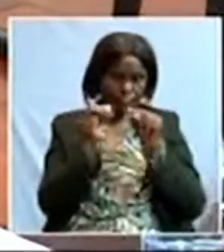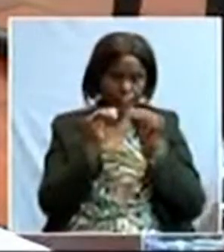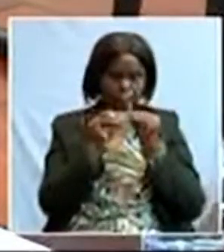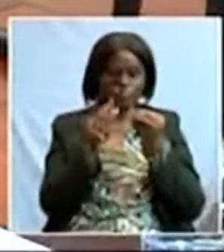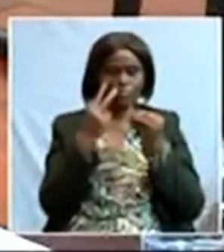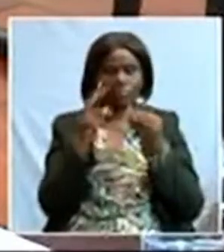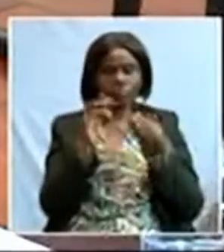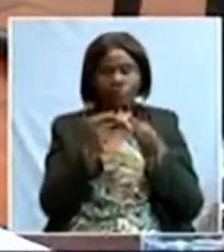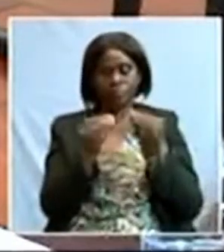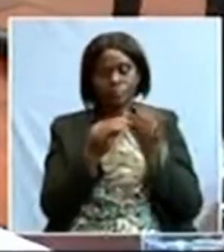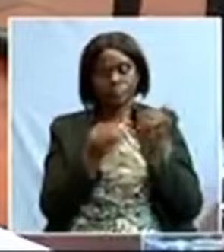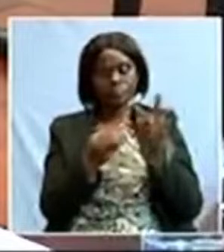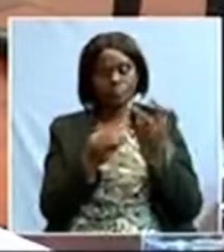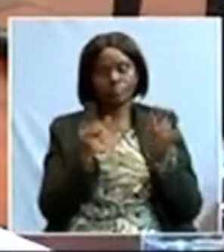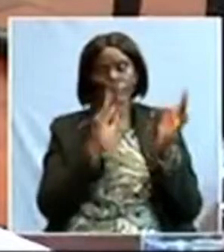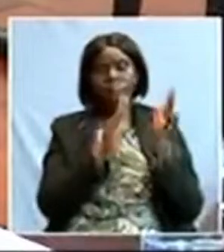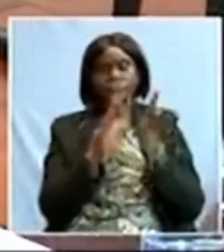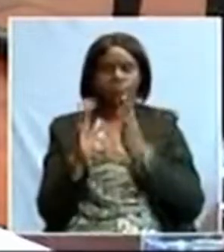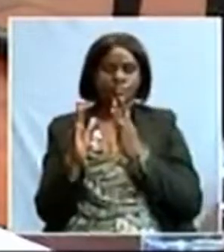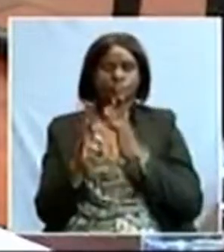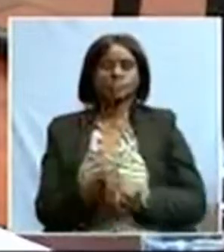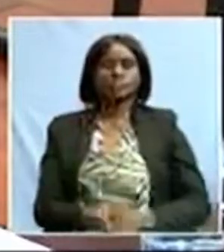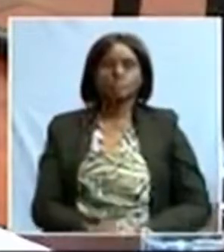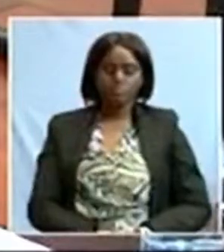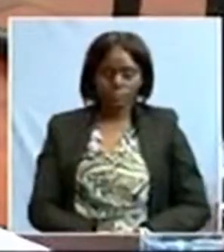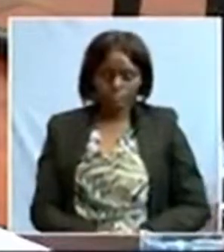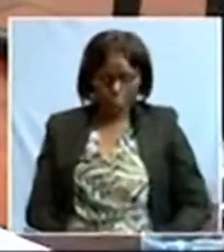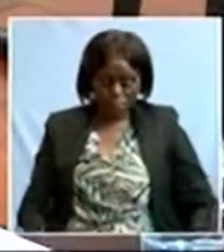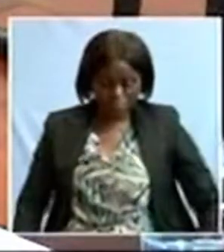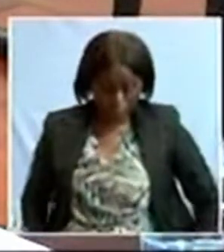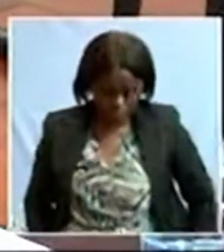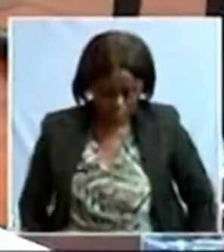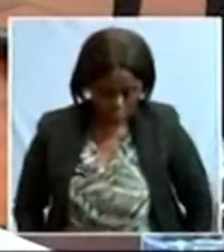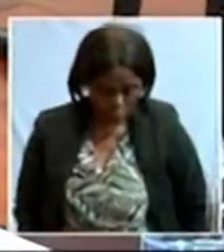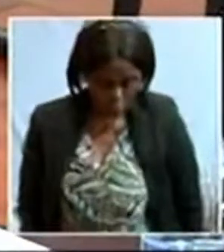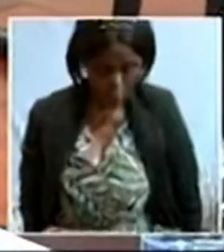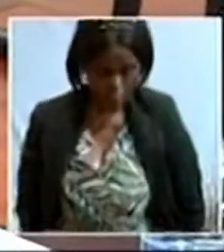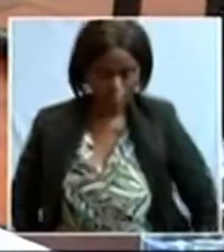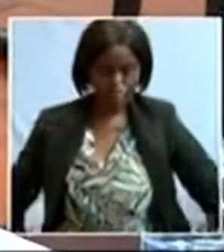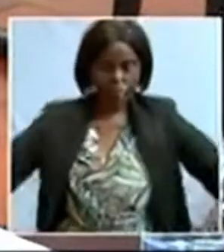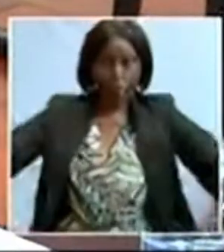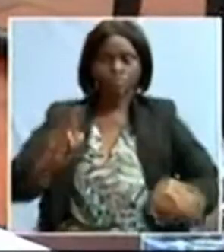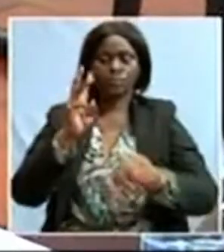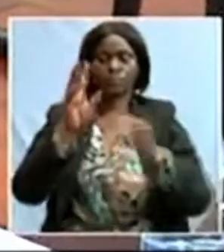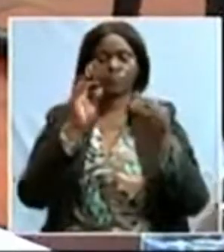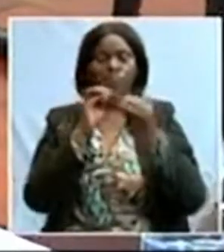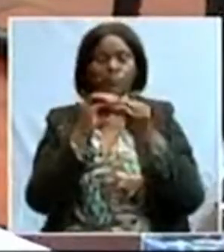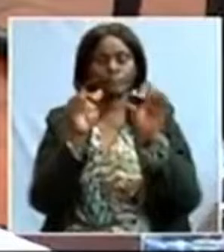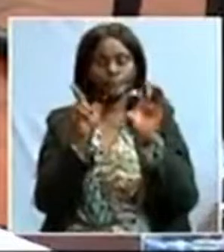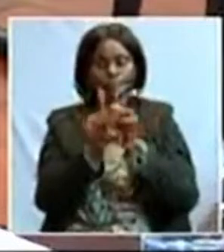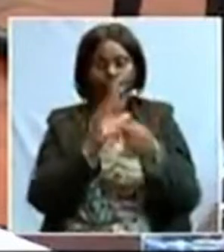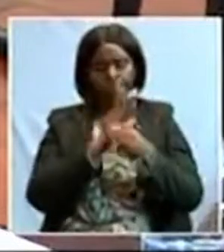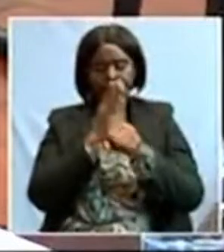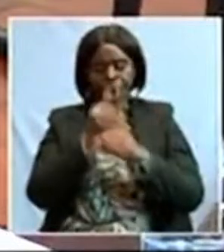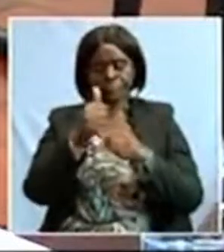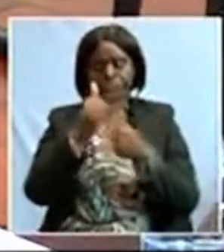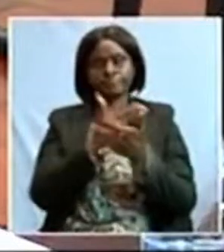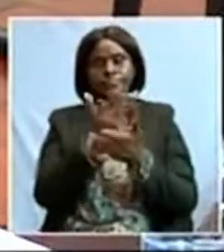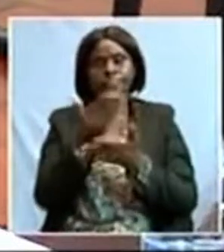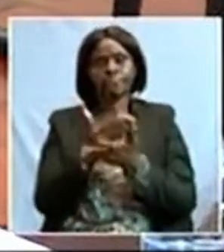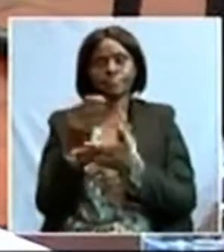Appendix 13. Remedial measure. Management shall ensure that assets are inscribed as soon as they are